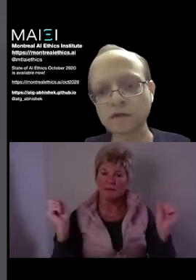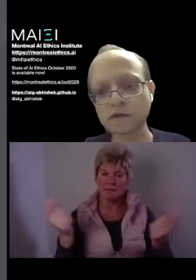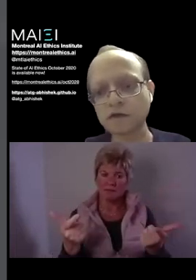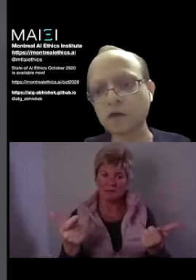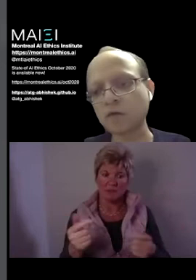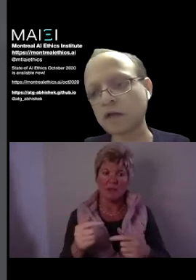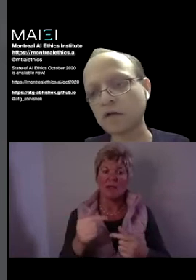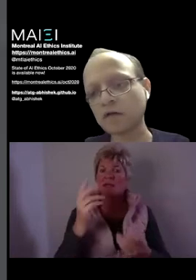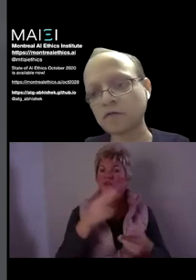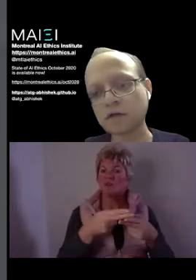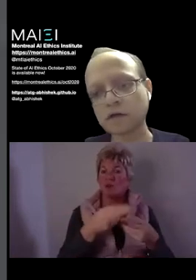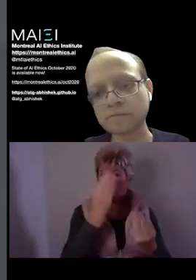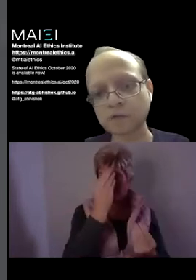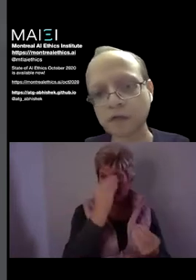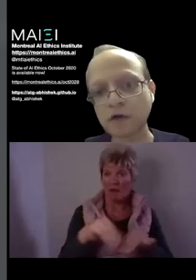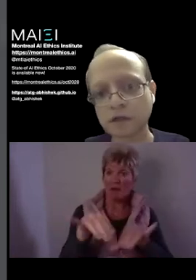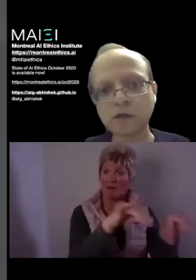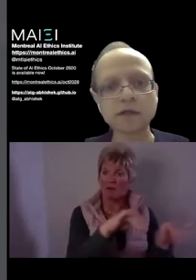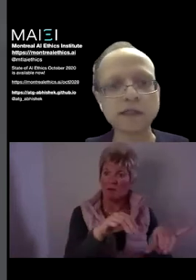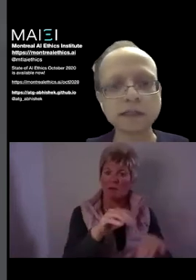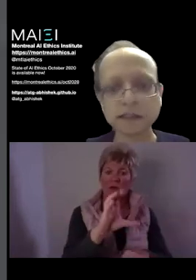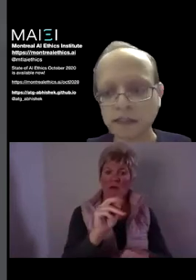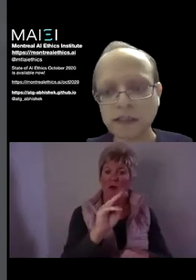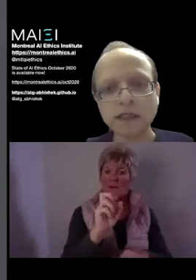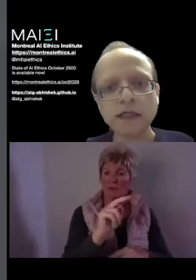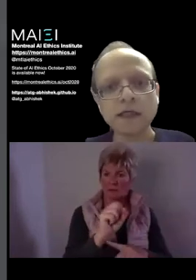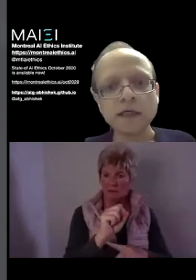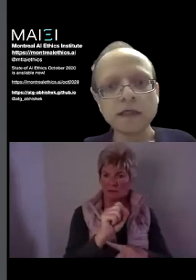commons is one way of talking about that.